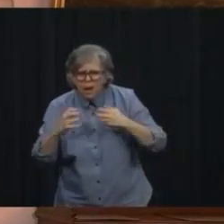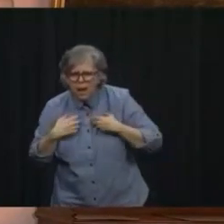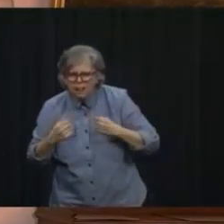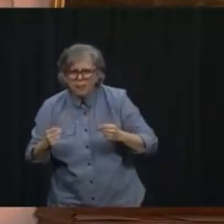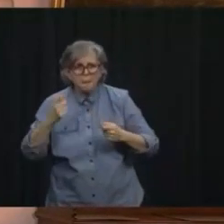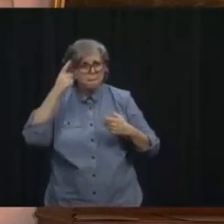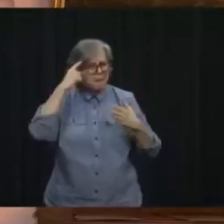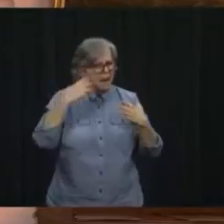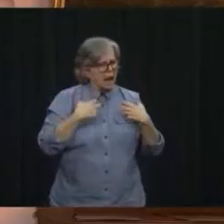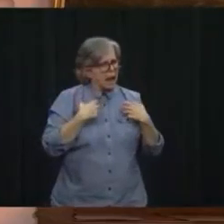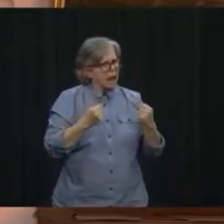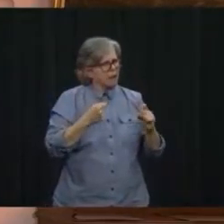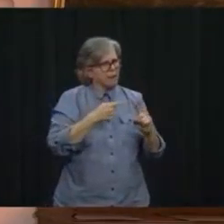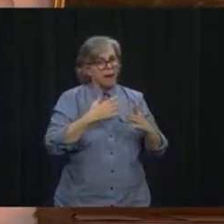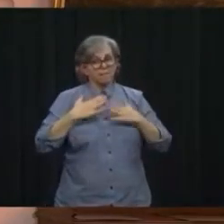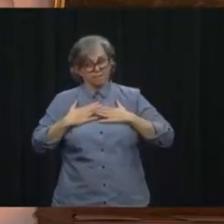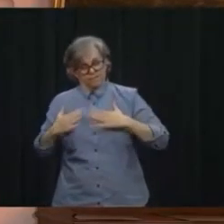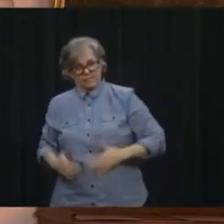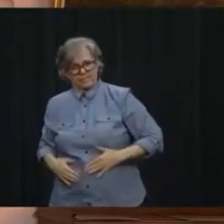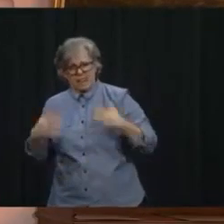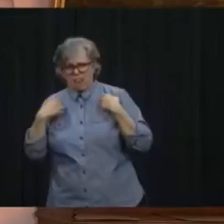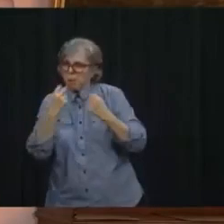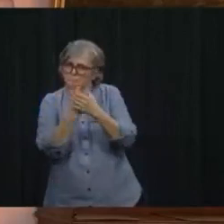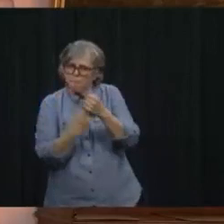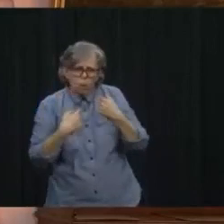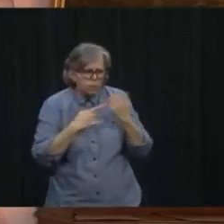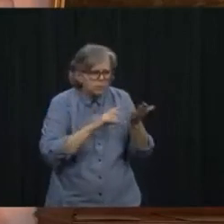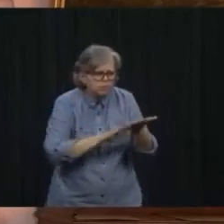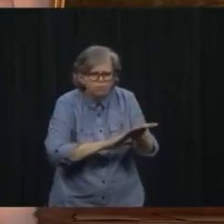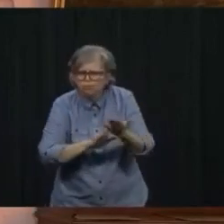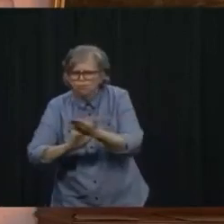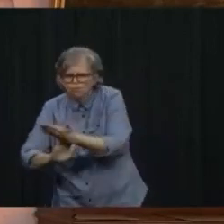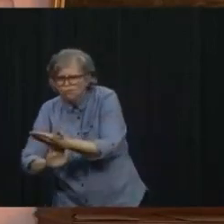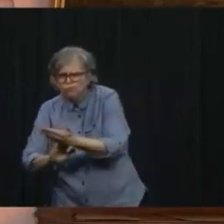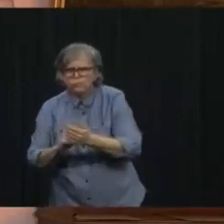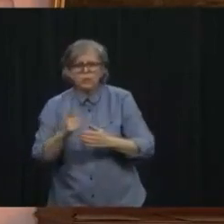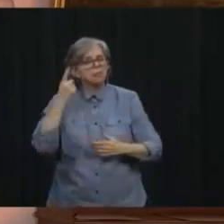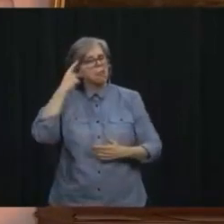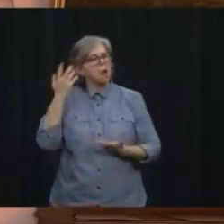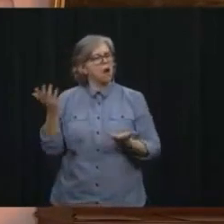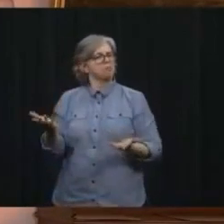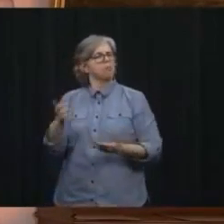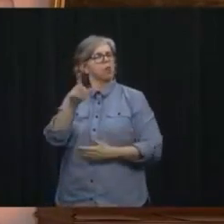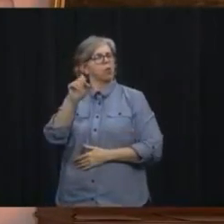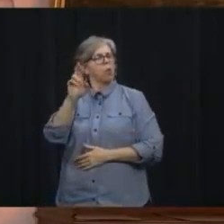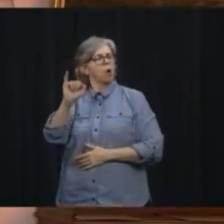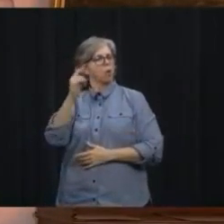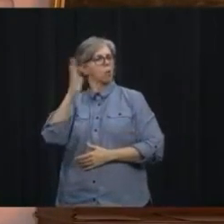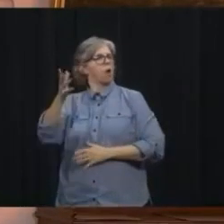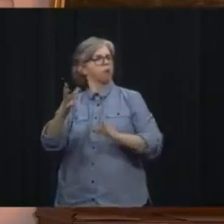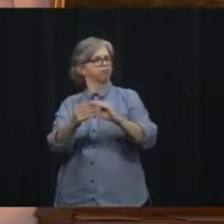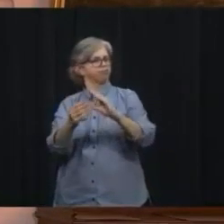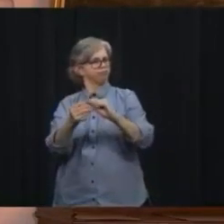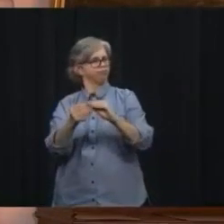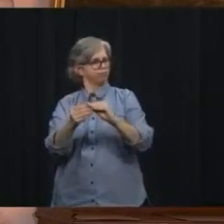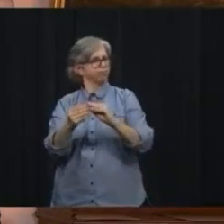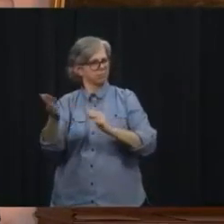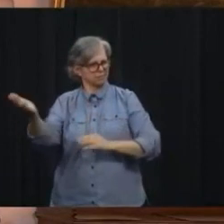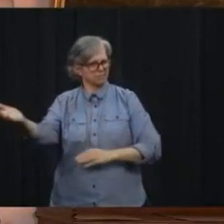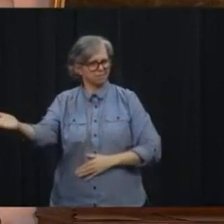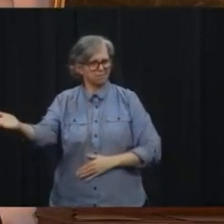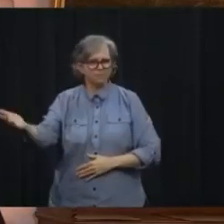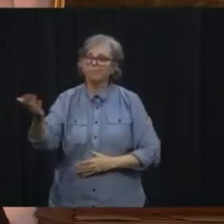sure that we are making the best possible decisions as fast as they can be made. And we really appreciate